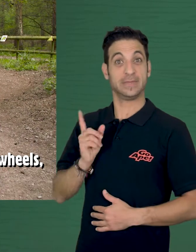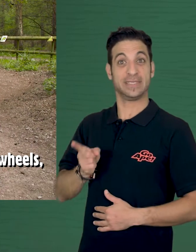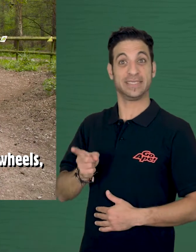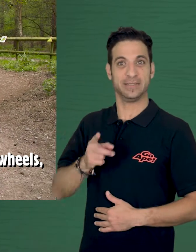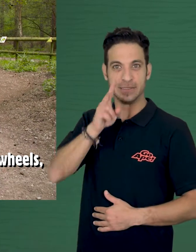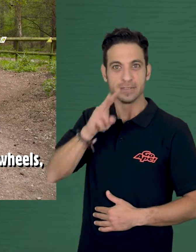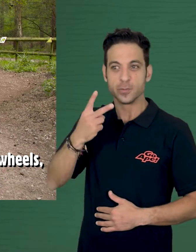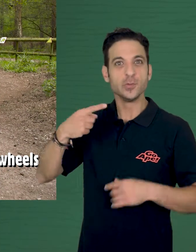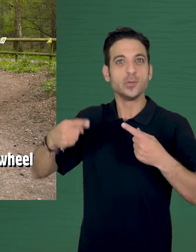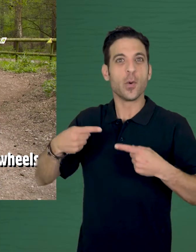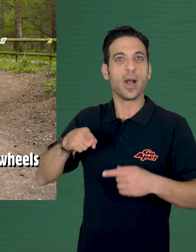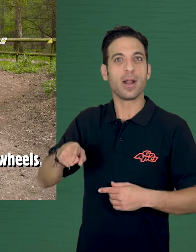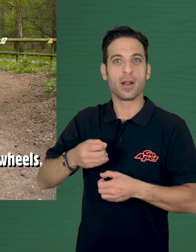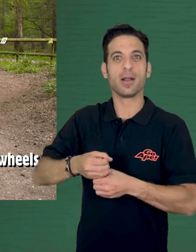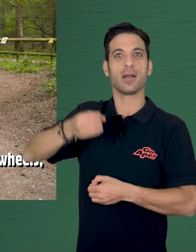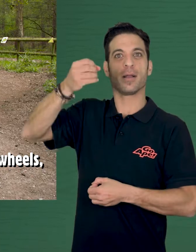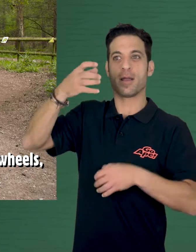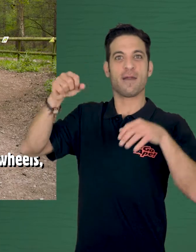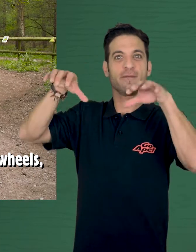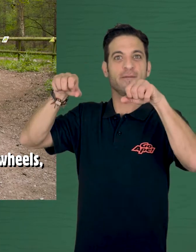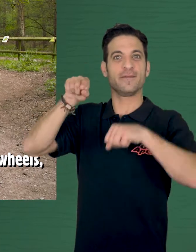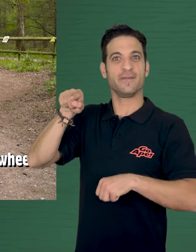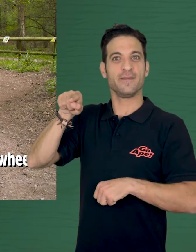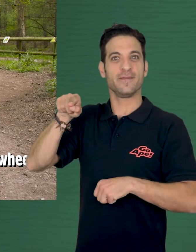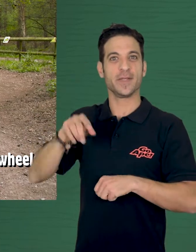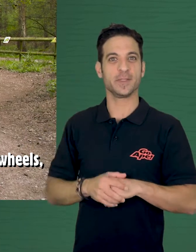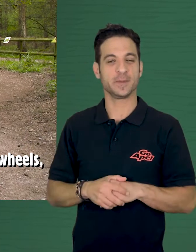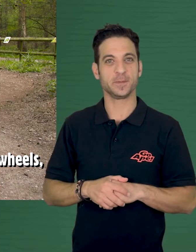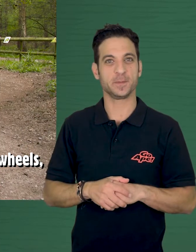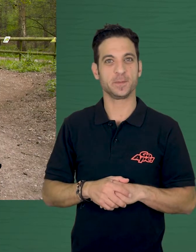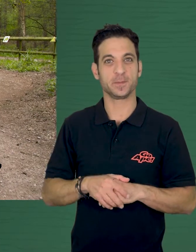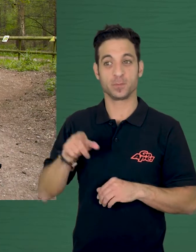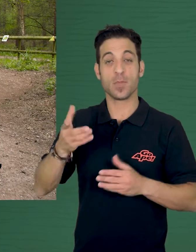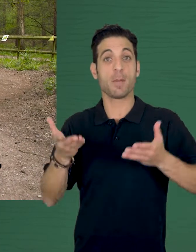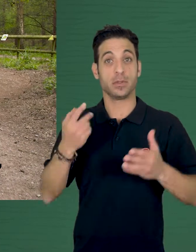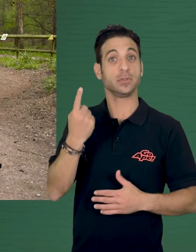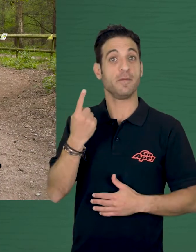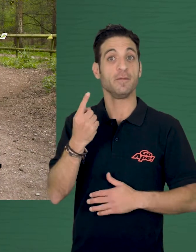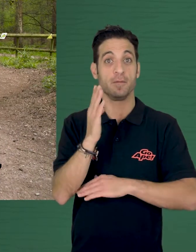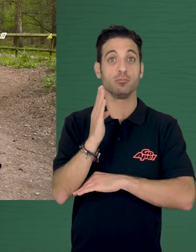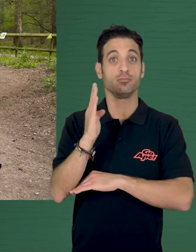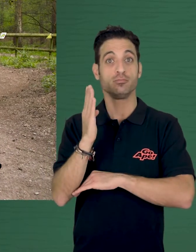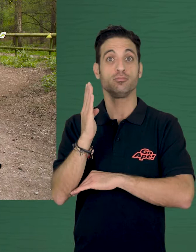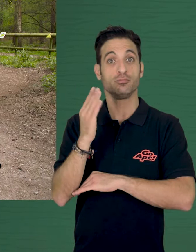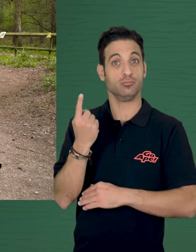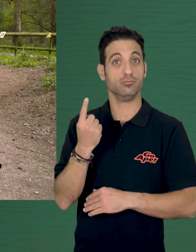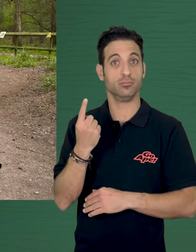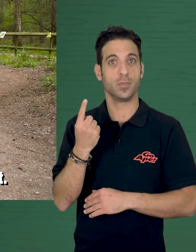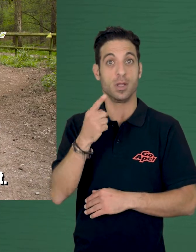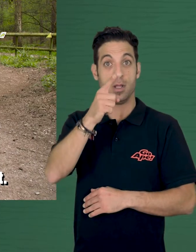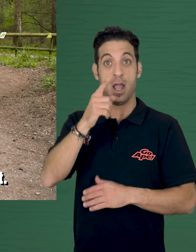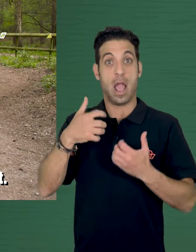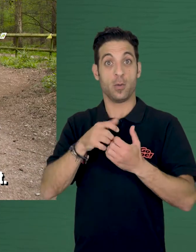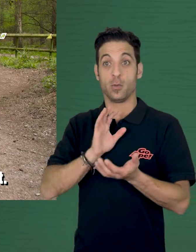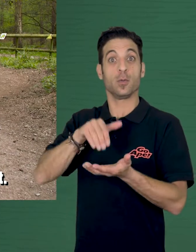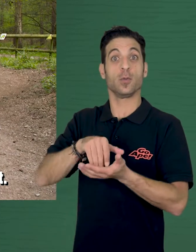Segway. You can see that it's got the two wheels, the steering stem and the handlebars on the top. They do self-balance a little bit like it is doing now. So